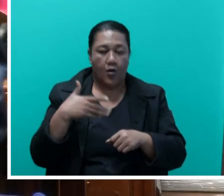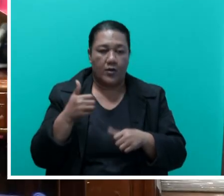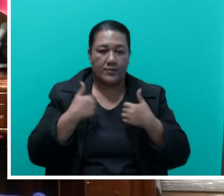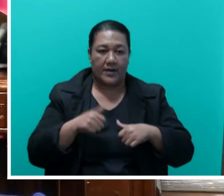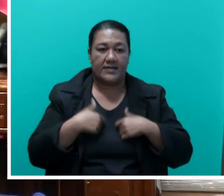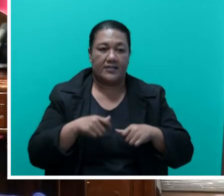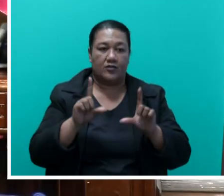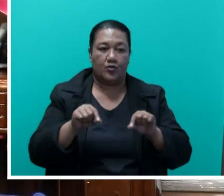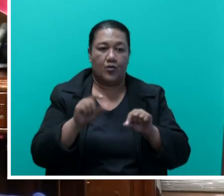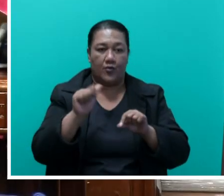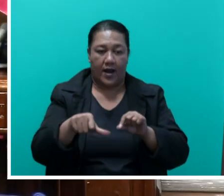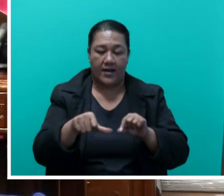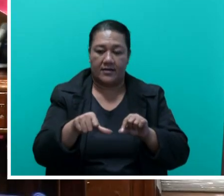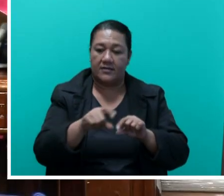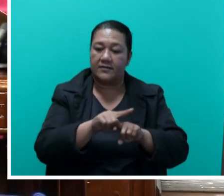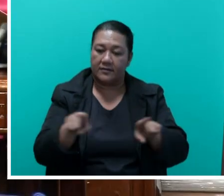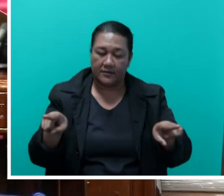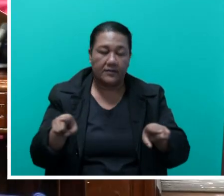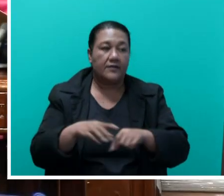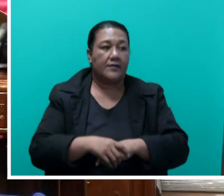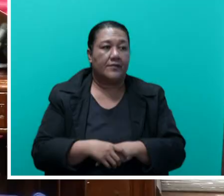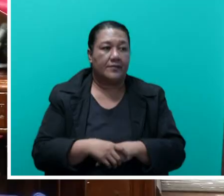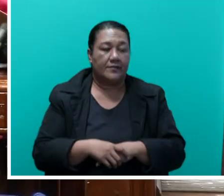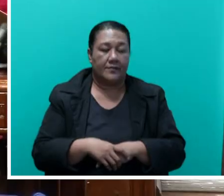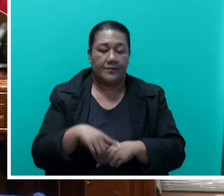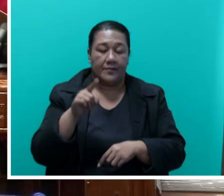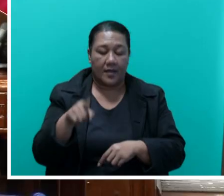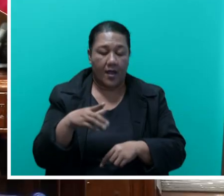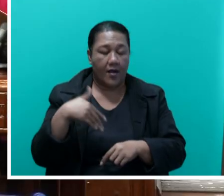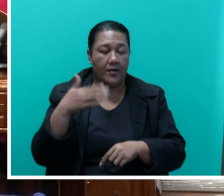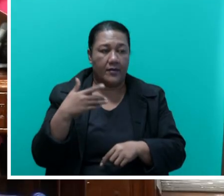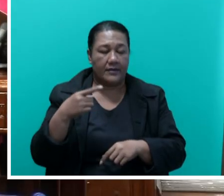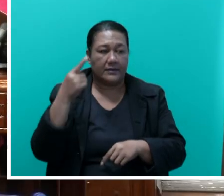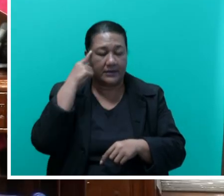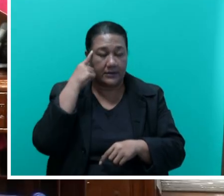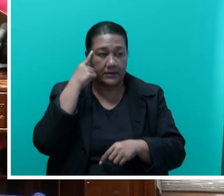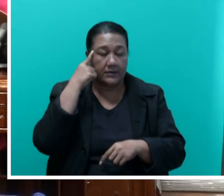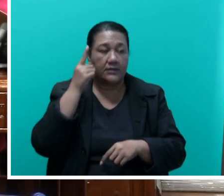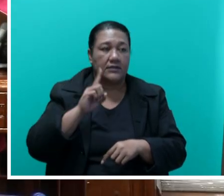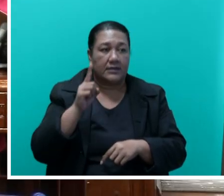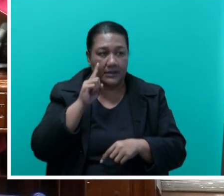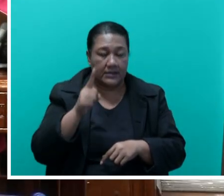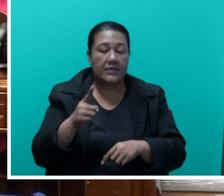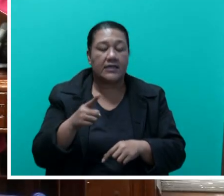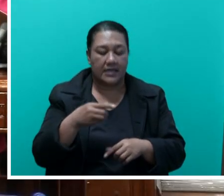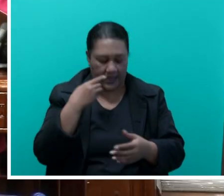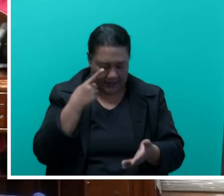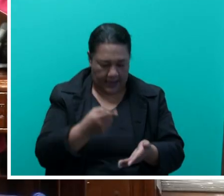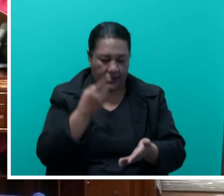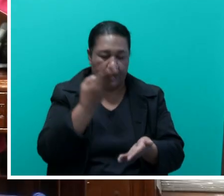I warned during the elections that the obstacles we would face in office were formidable, and so it has proved.